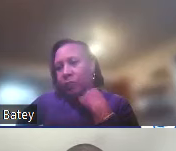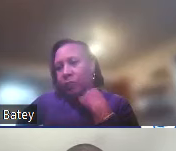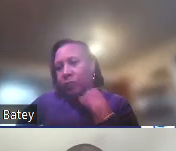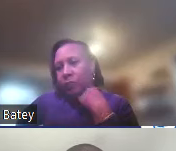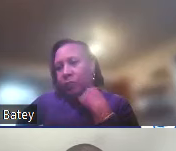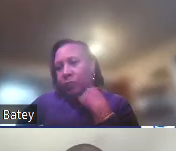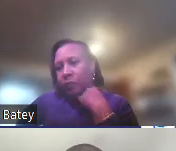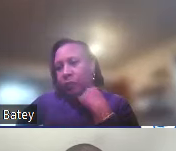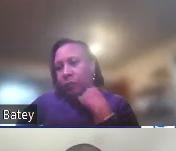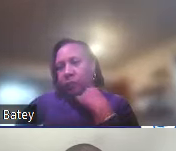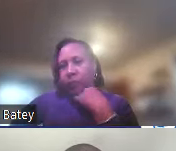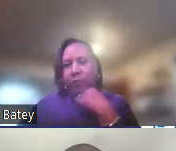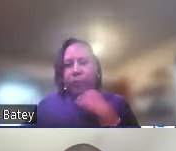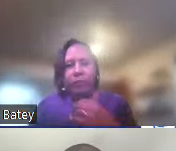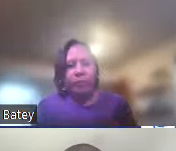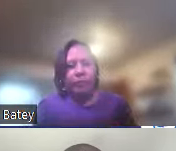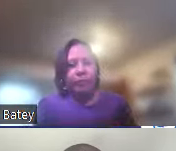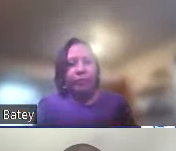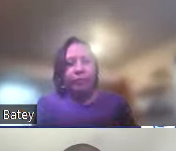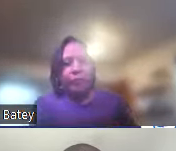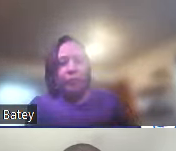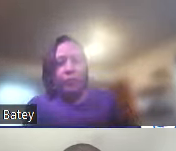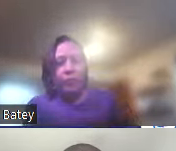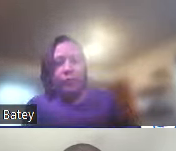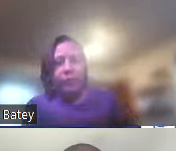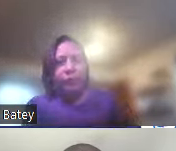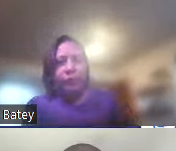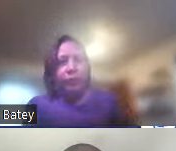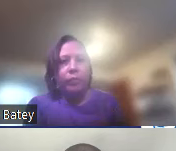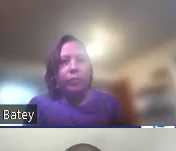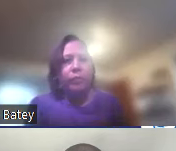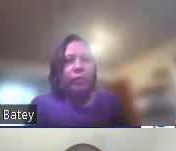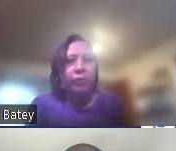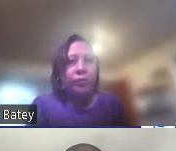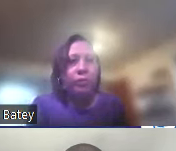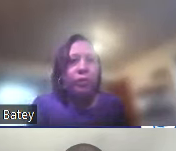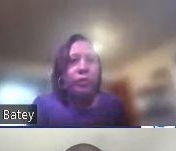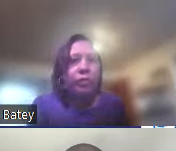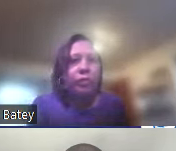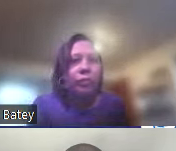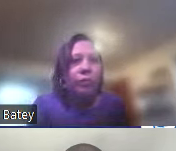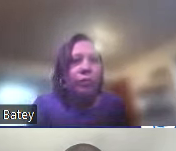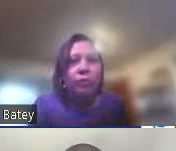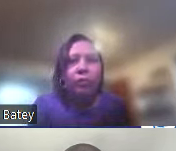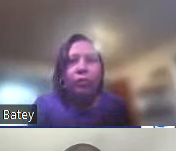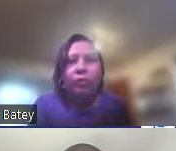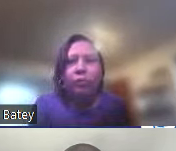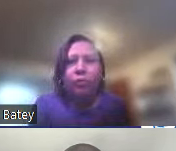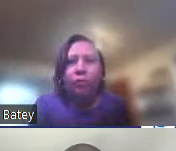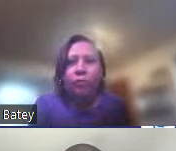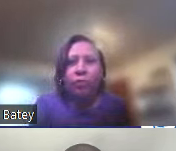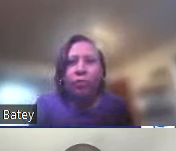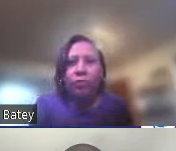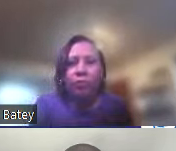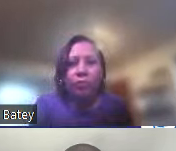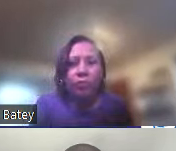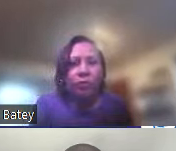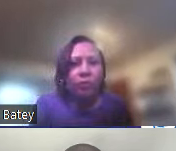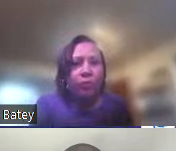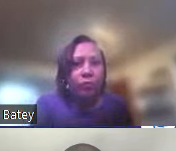feel a little less, hard to give out at this time. So knowing who's collecting it,